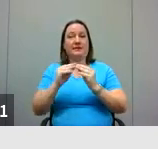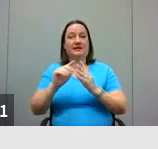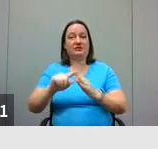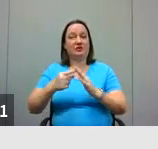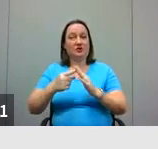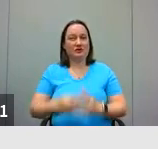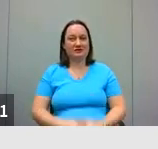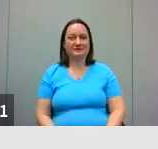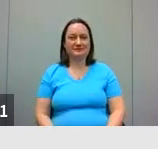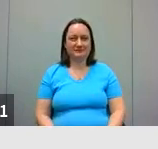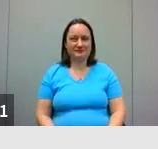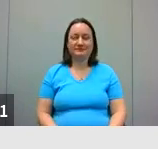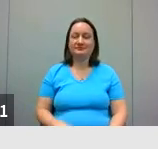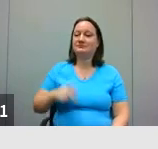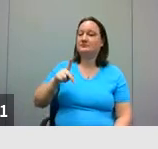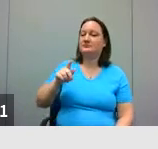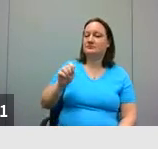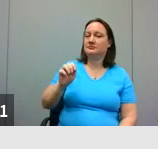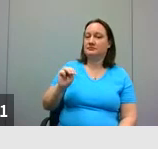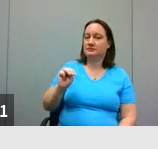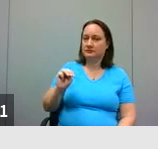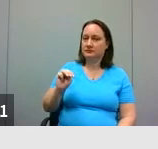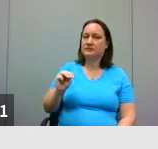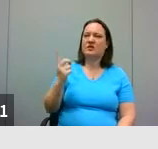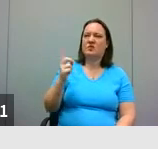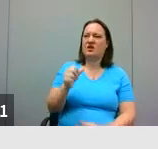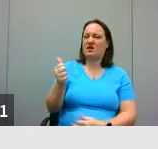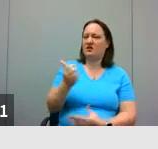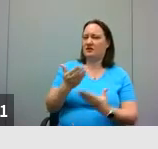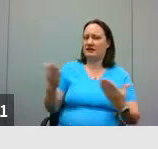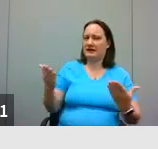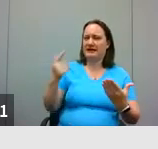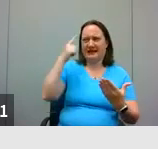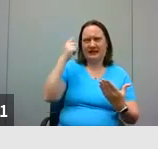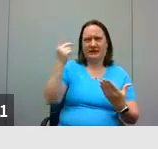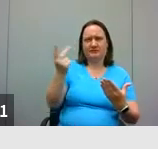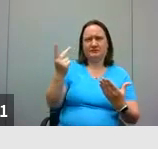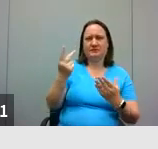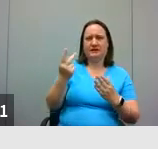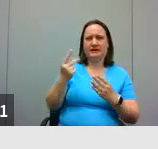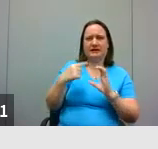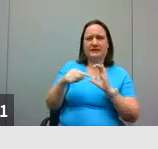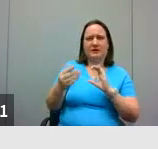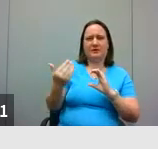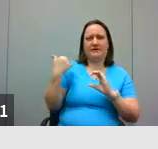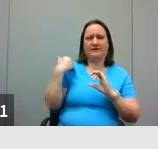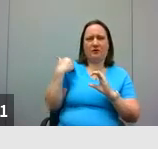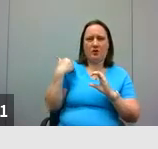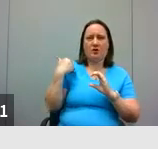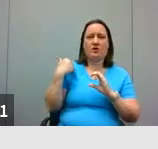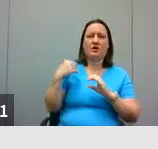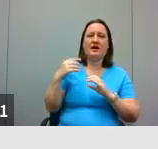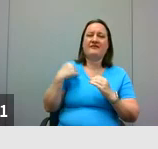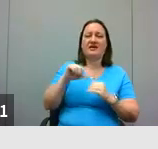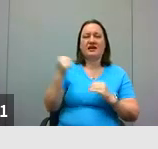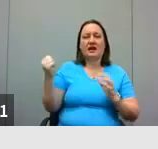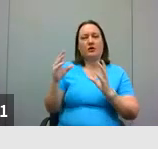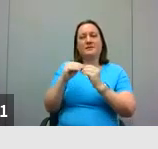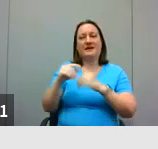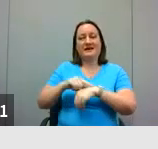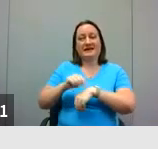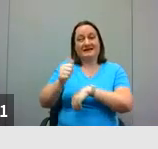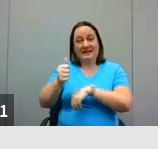perfect. And lastly, I do have another Zoom. I think you and I emailed about that at 10. So I'm going to have to pop off and then pop back on.